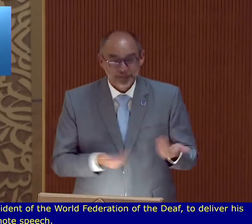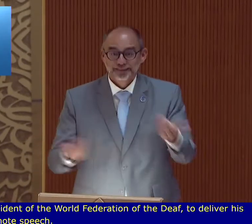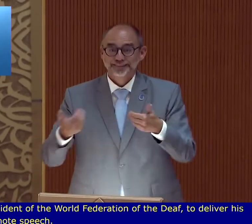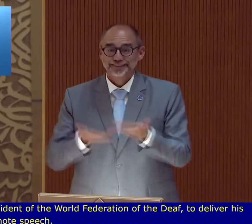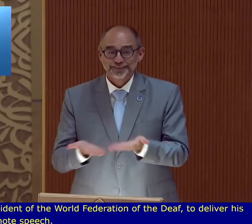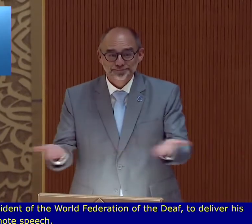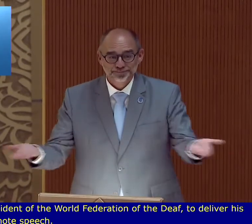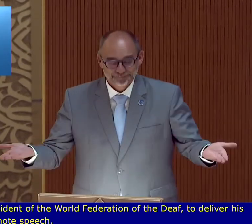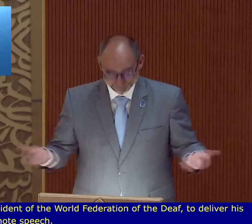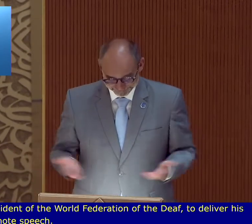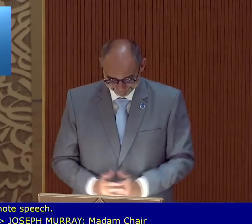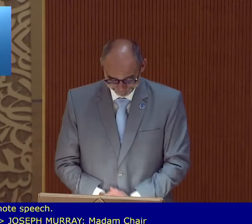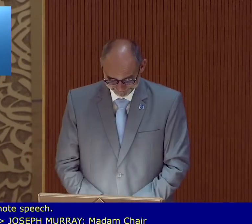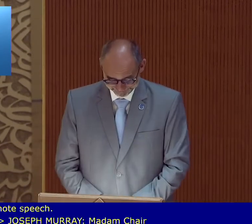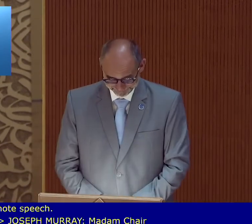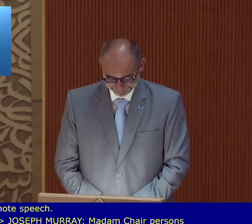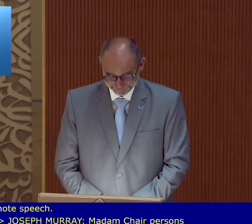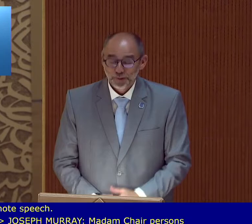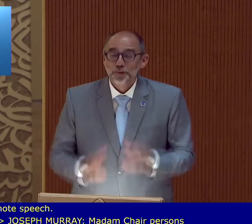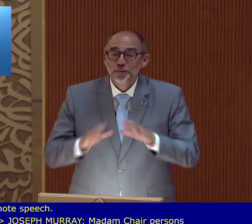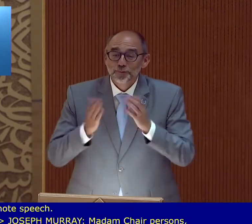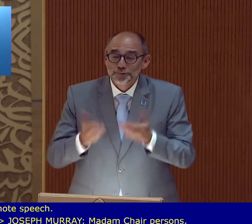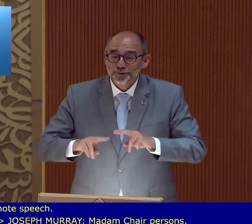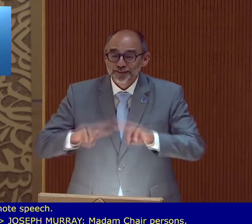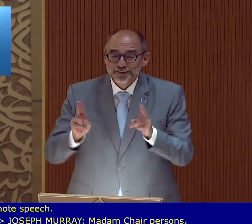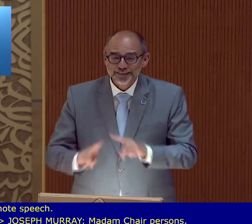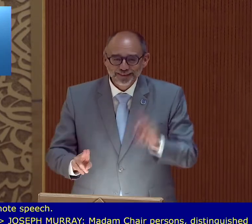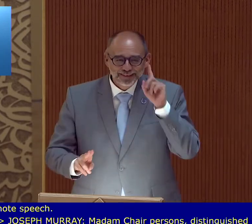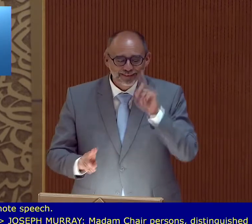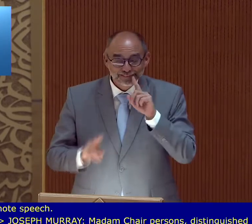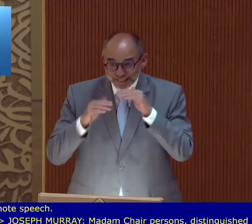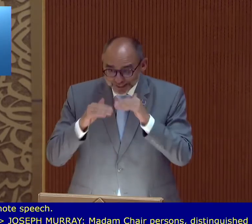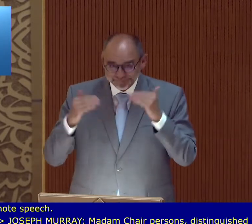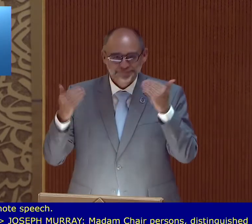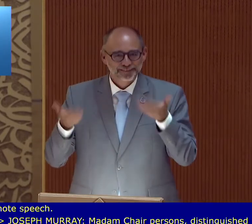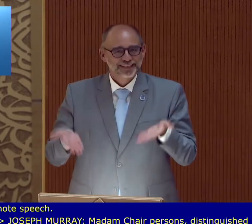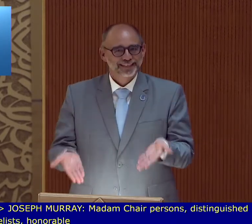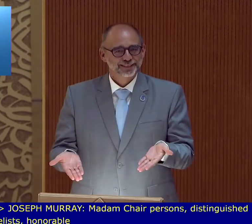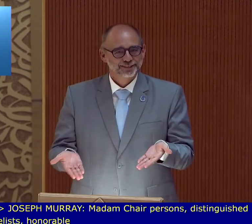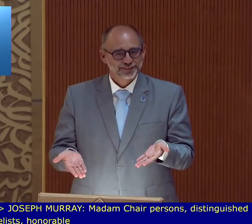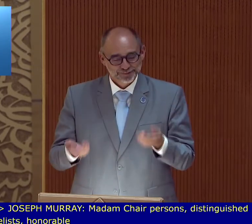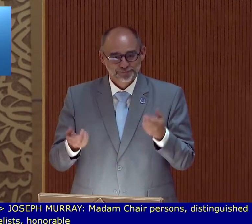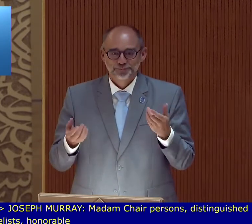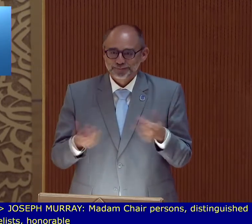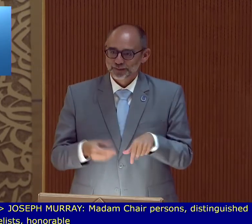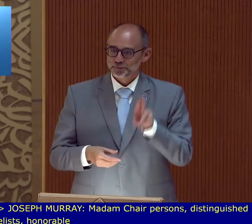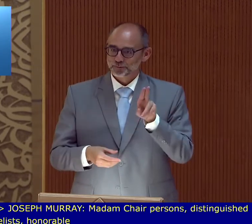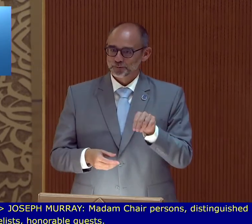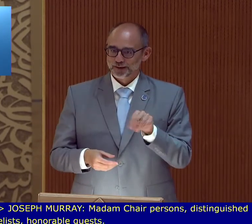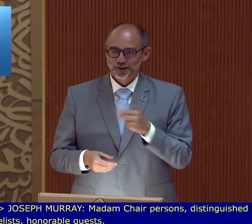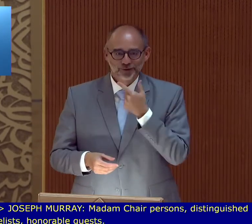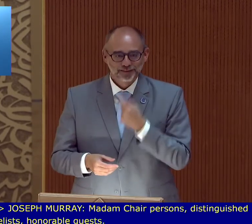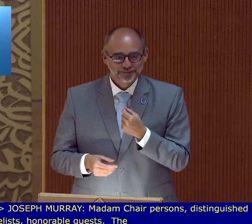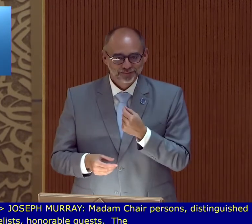distinguished panelists, honourable guests. The World Federation of the Deaf is delighted to be